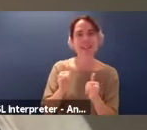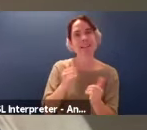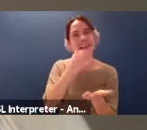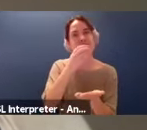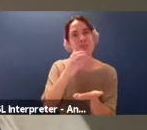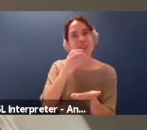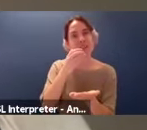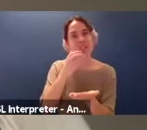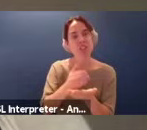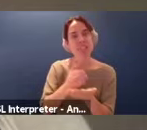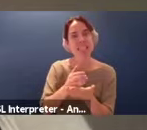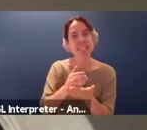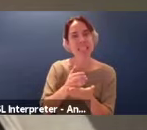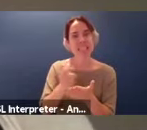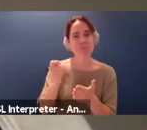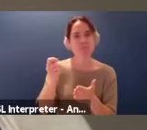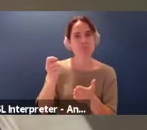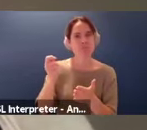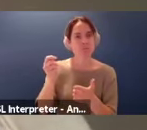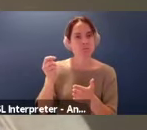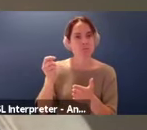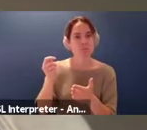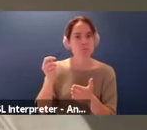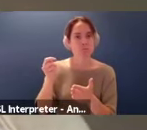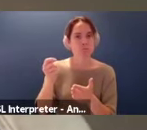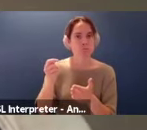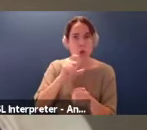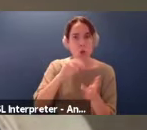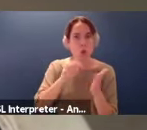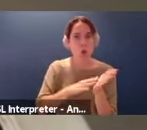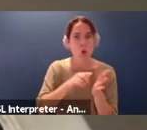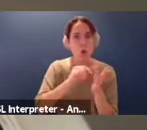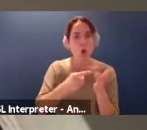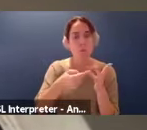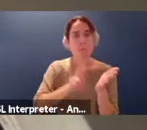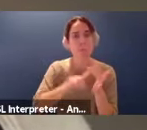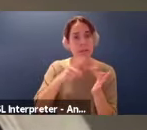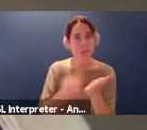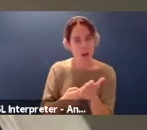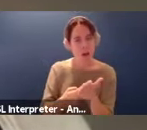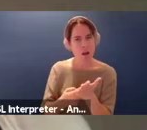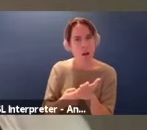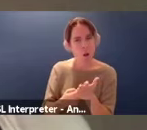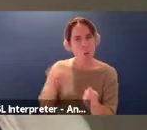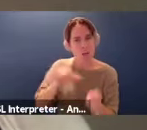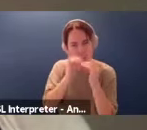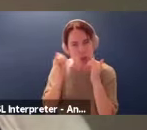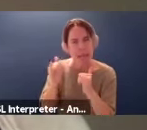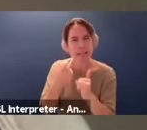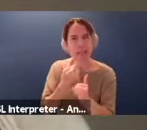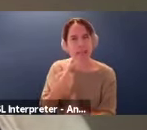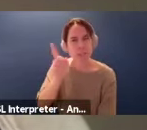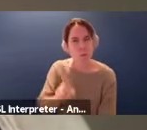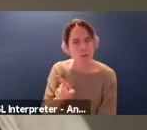um limiting as sometimes we assume them to be so i think i think it's worth being being clear